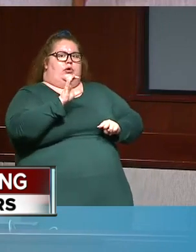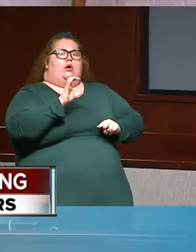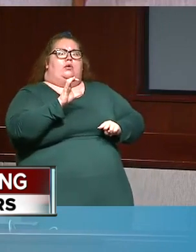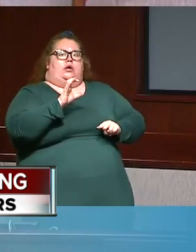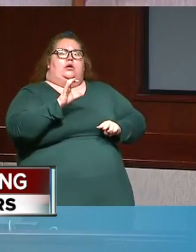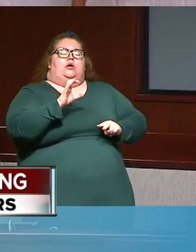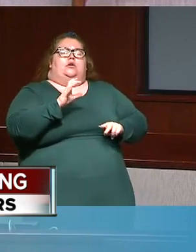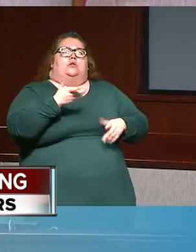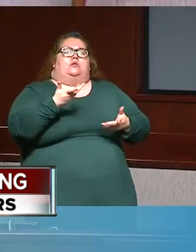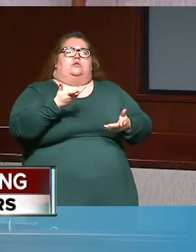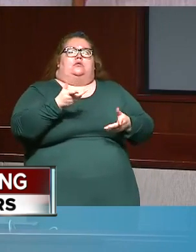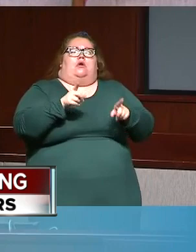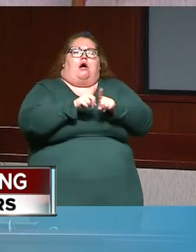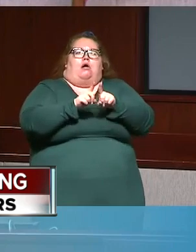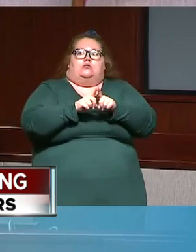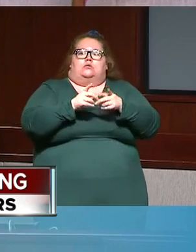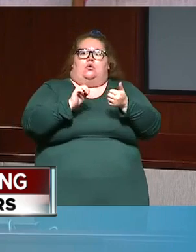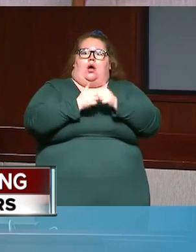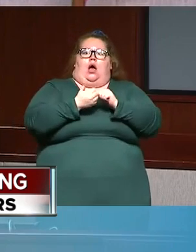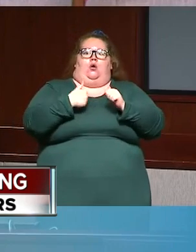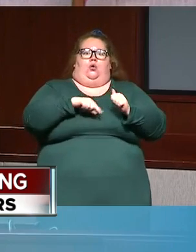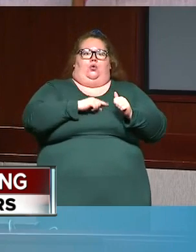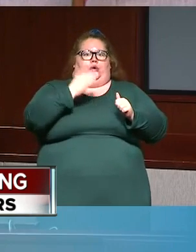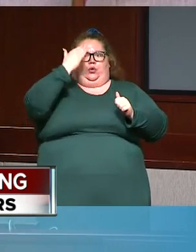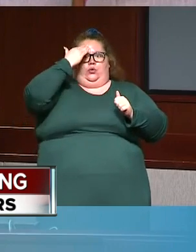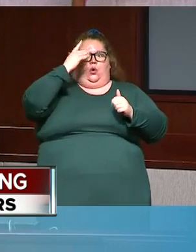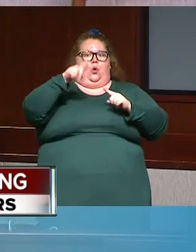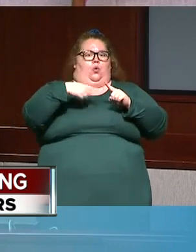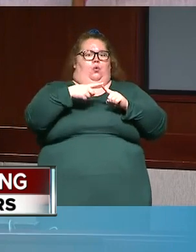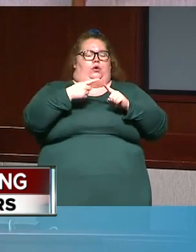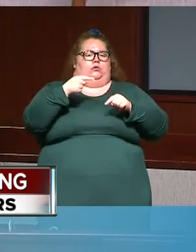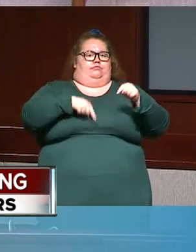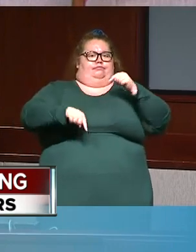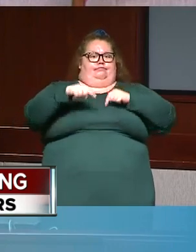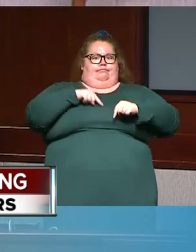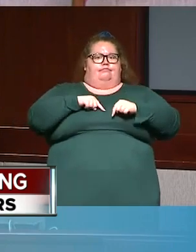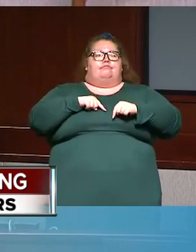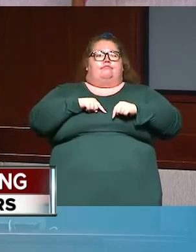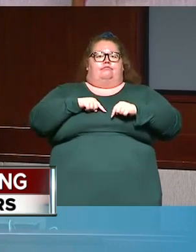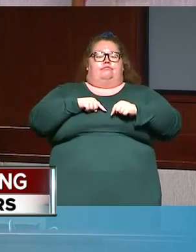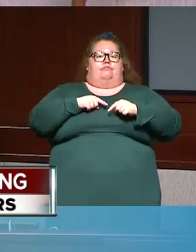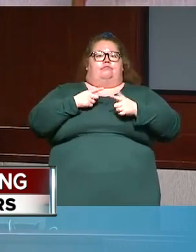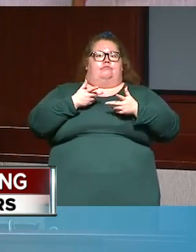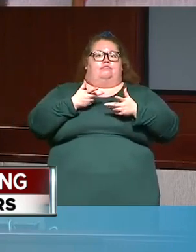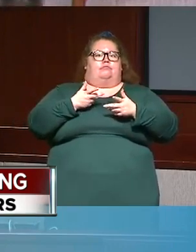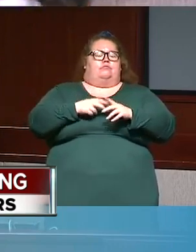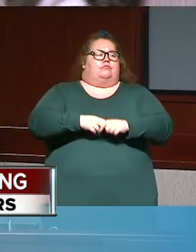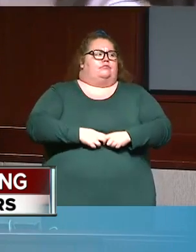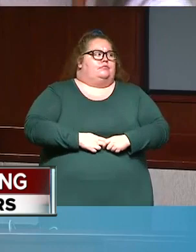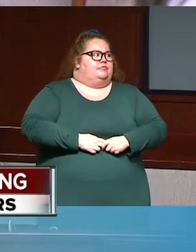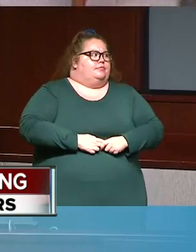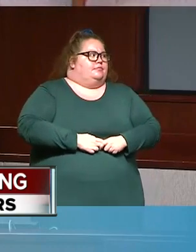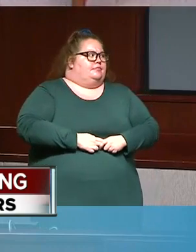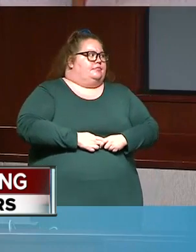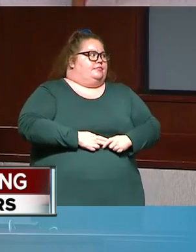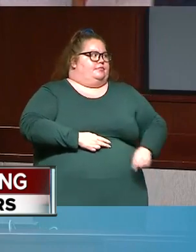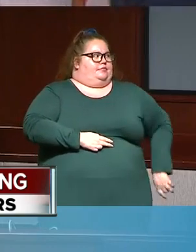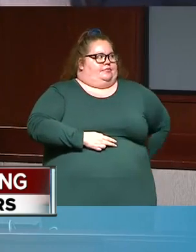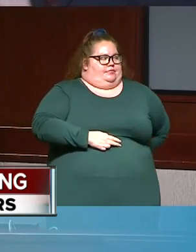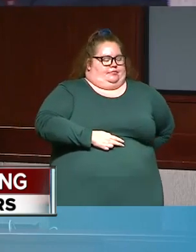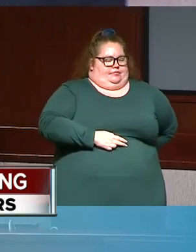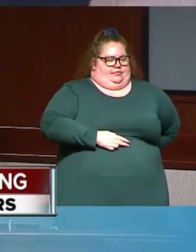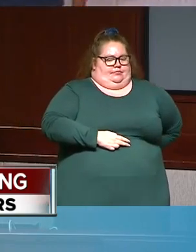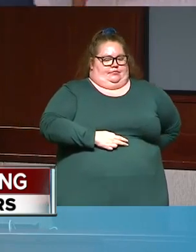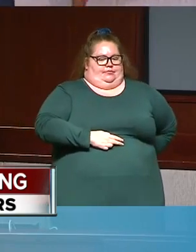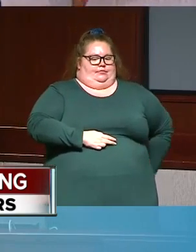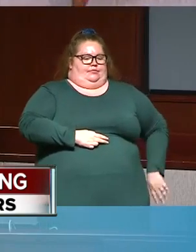back if we do have to take that step? Okay, Brian, we'll have Ryan respond to your question. Thank